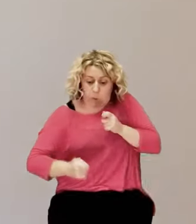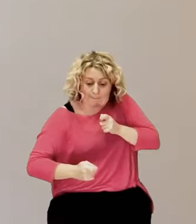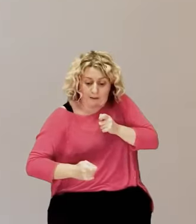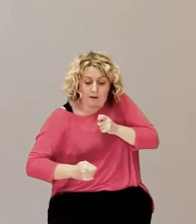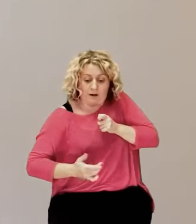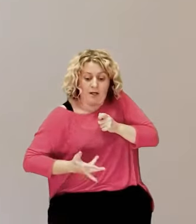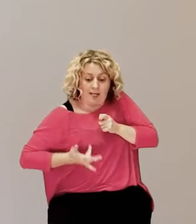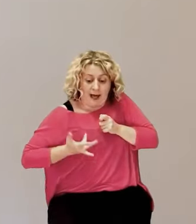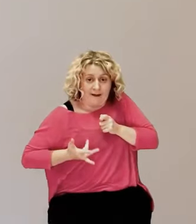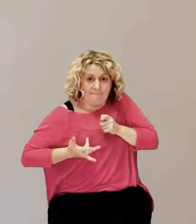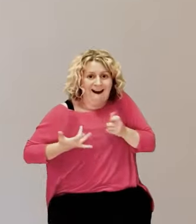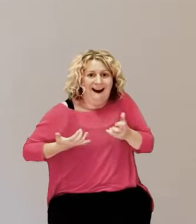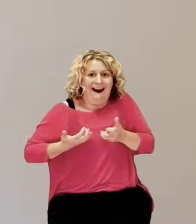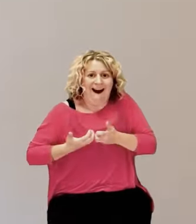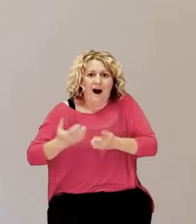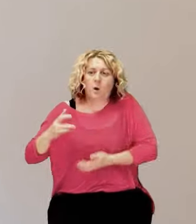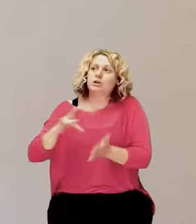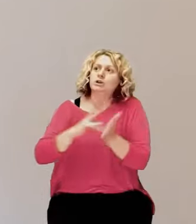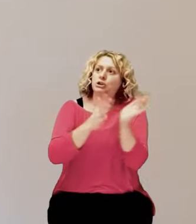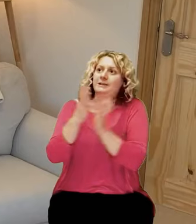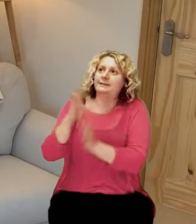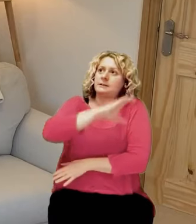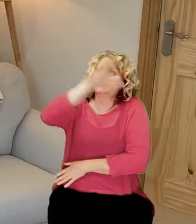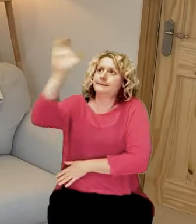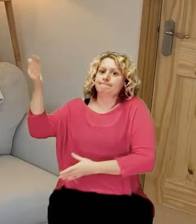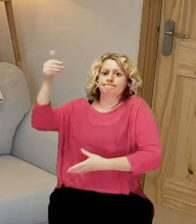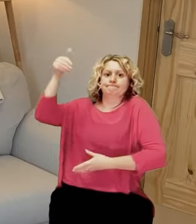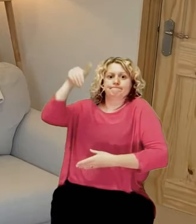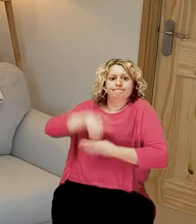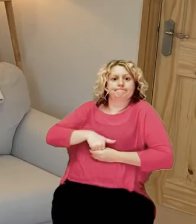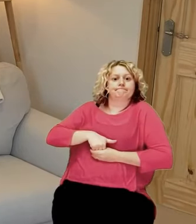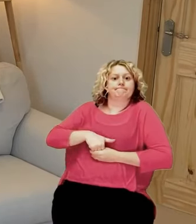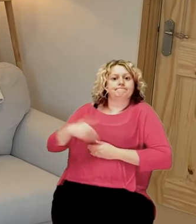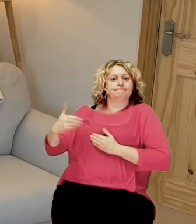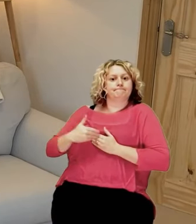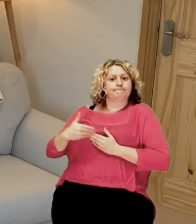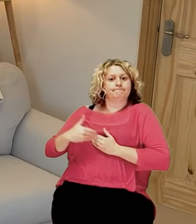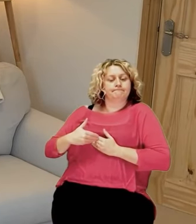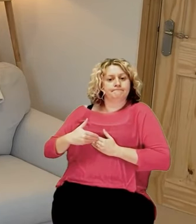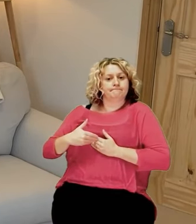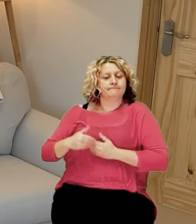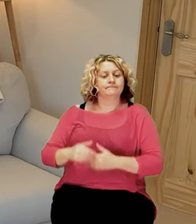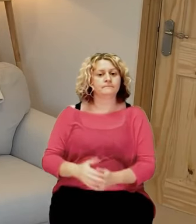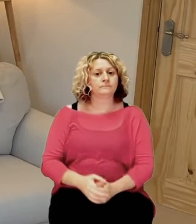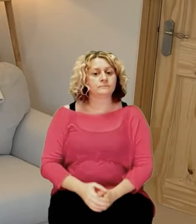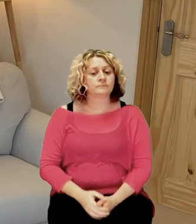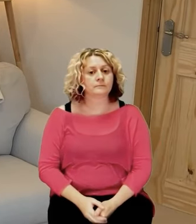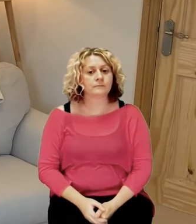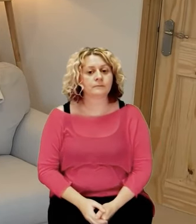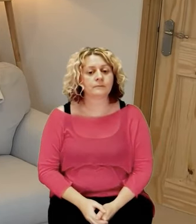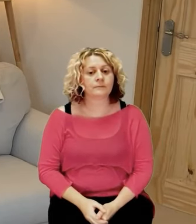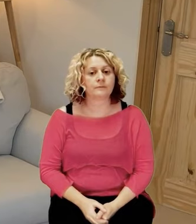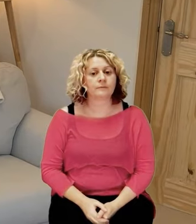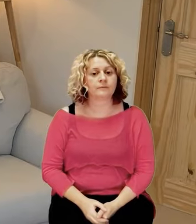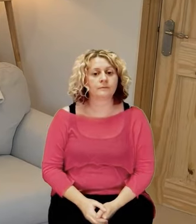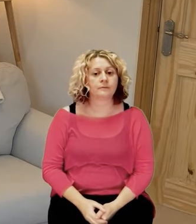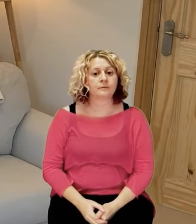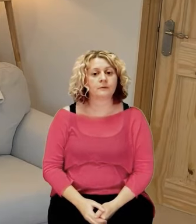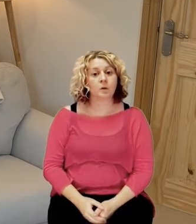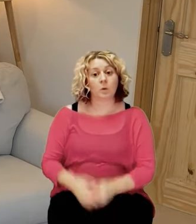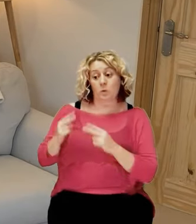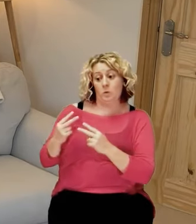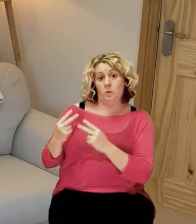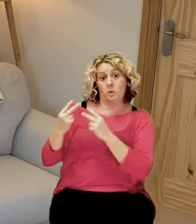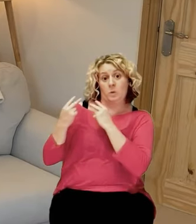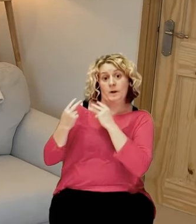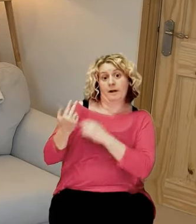though we're not perfect. This is how it looks. We say, who has appeared in the past? Who was